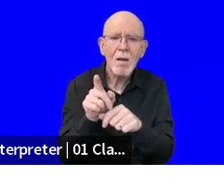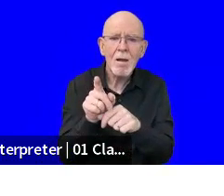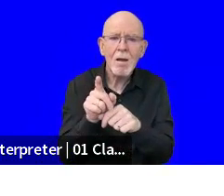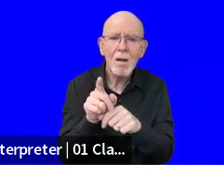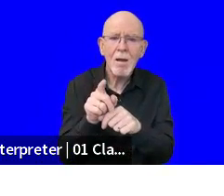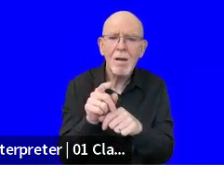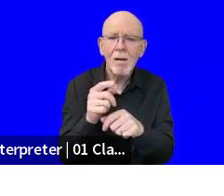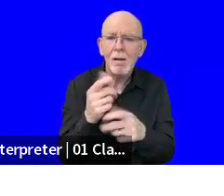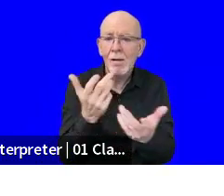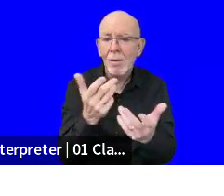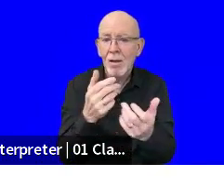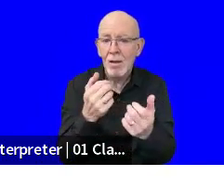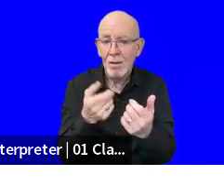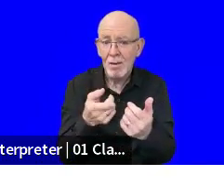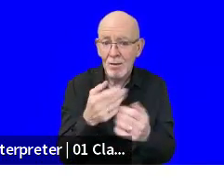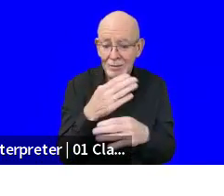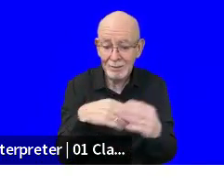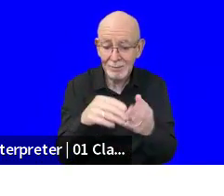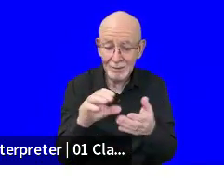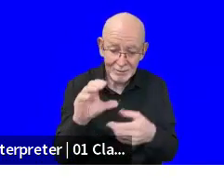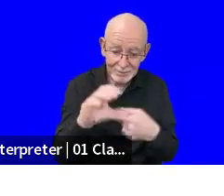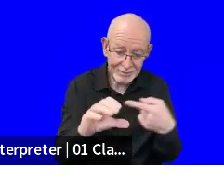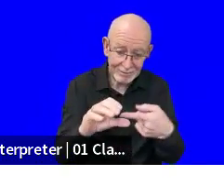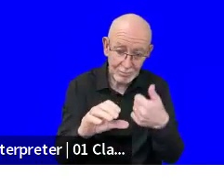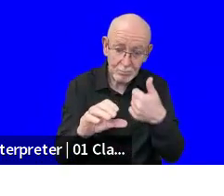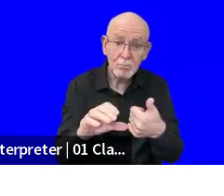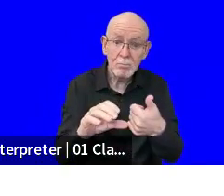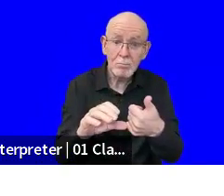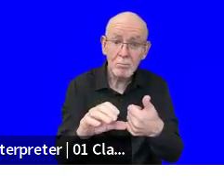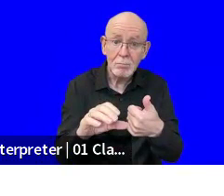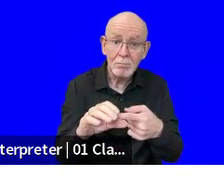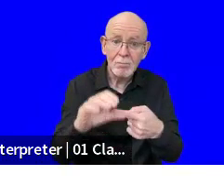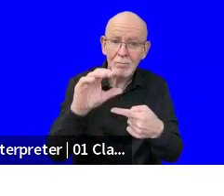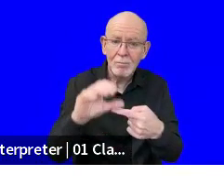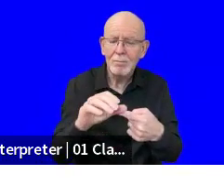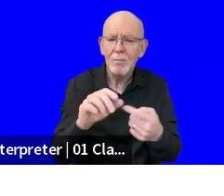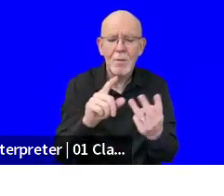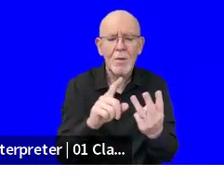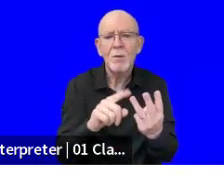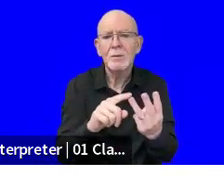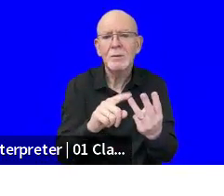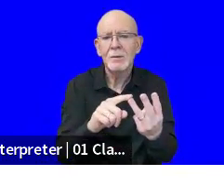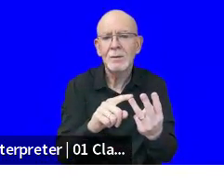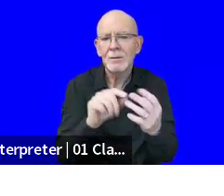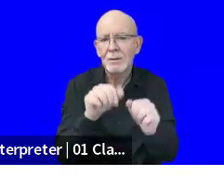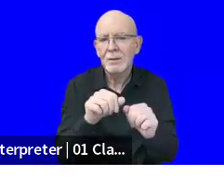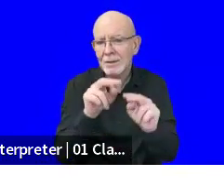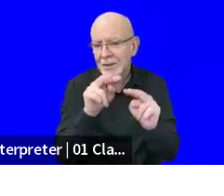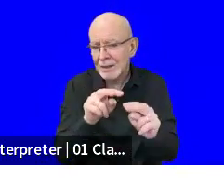benchmark a possible value of a caregiver's allowance for a subgroup of